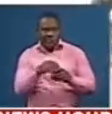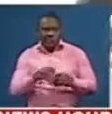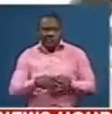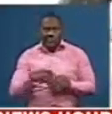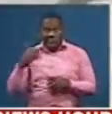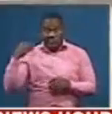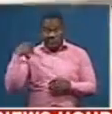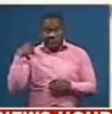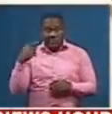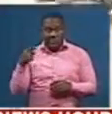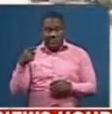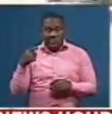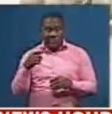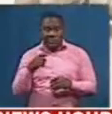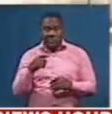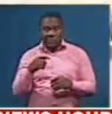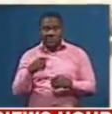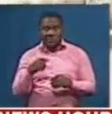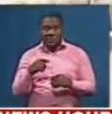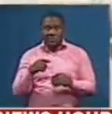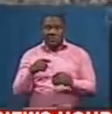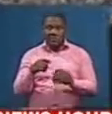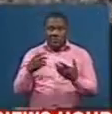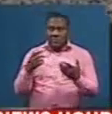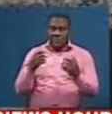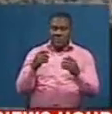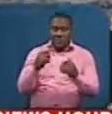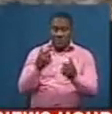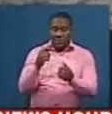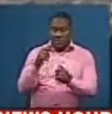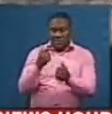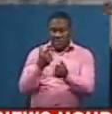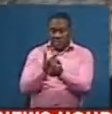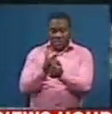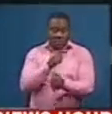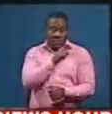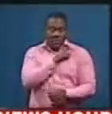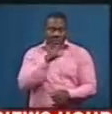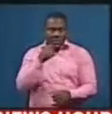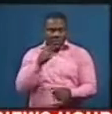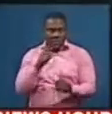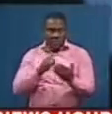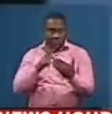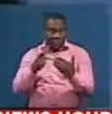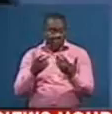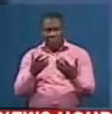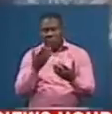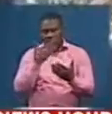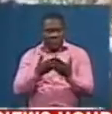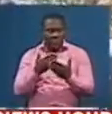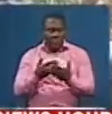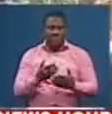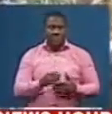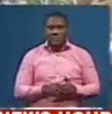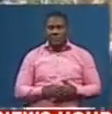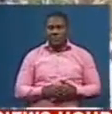Superintendent Adufim Raymond of the counter-terrorist unit of the Ghana police said the exercise is a proactive measure.